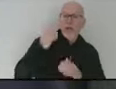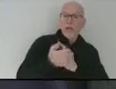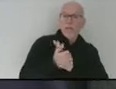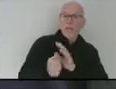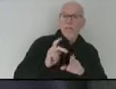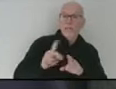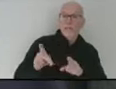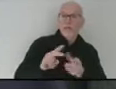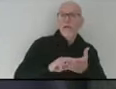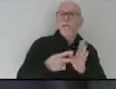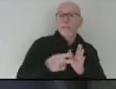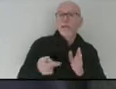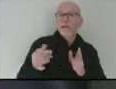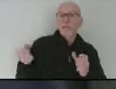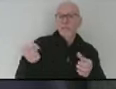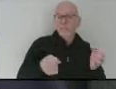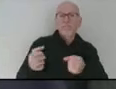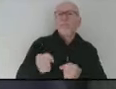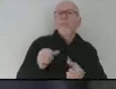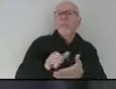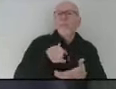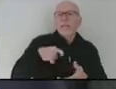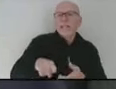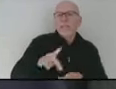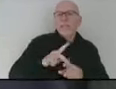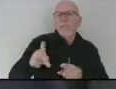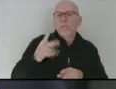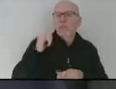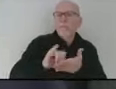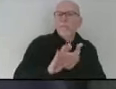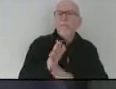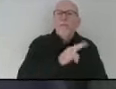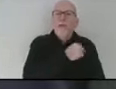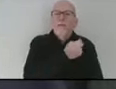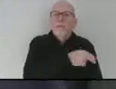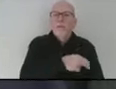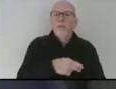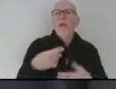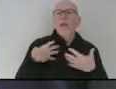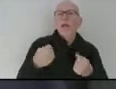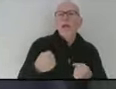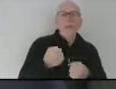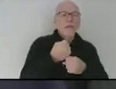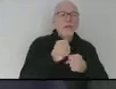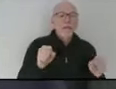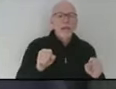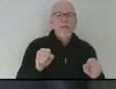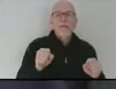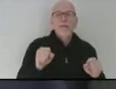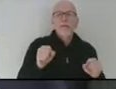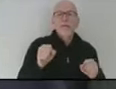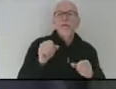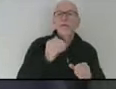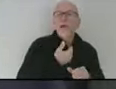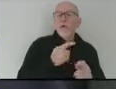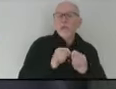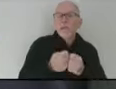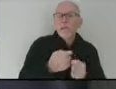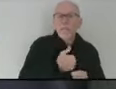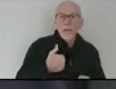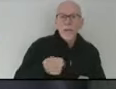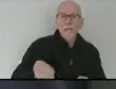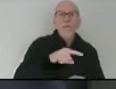becomes a hospital. And that's really what matters to us. And the health and safety of our team members, who are also